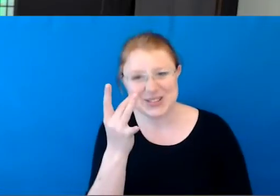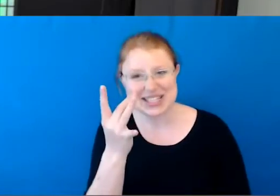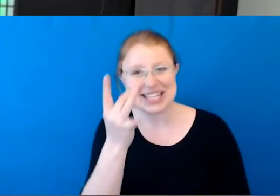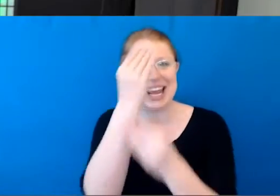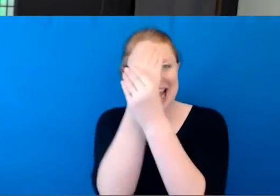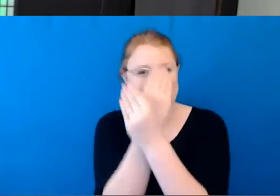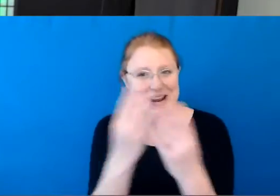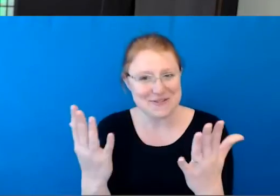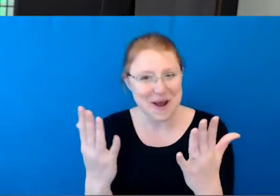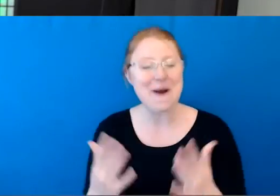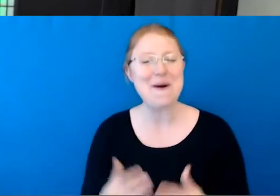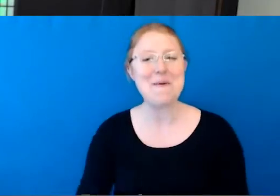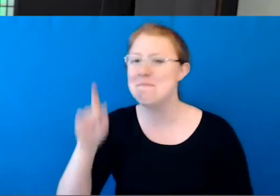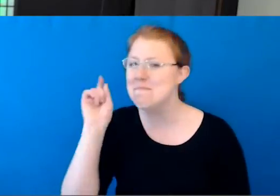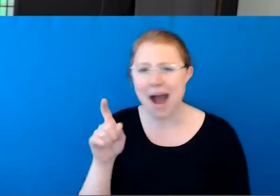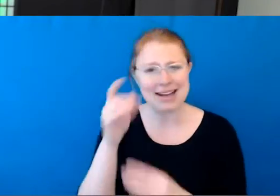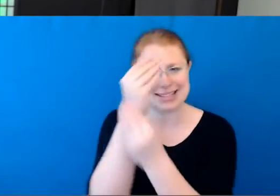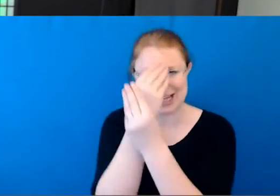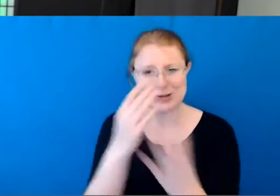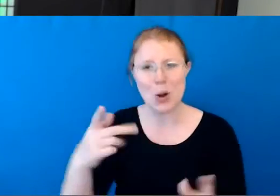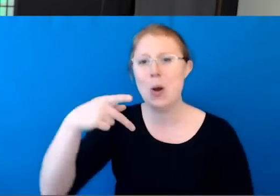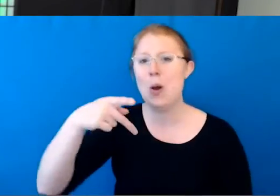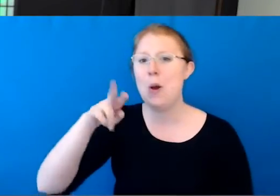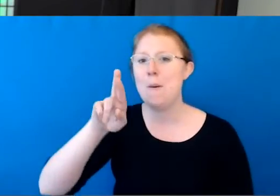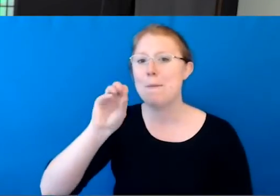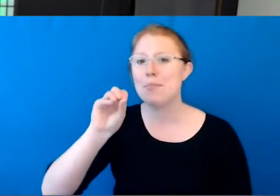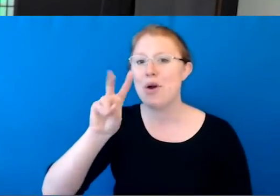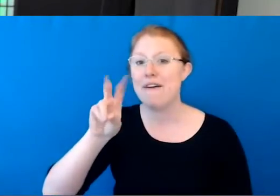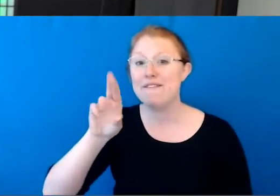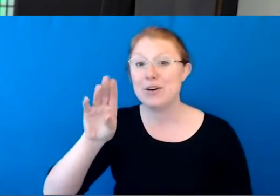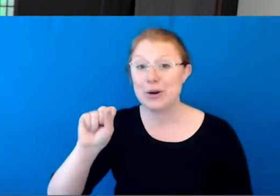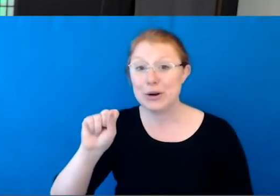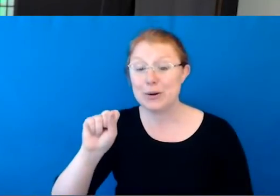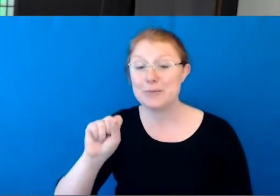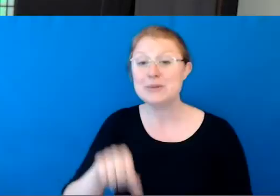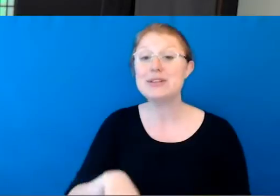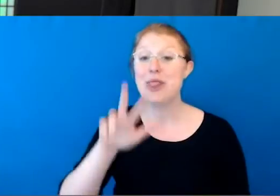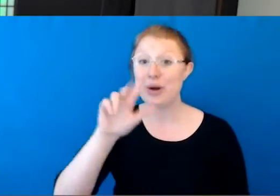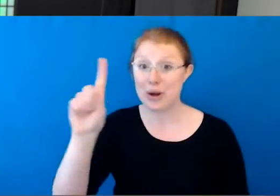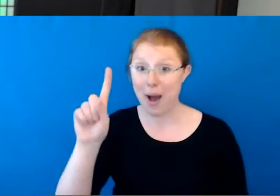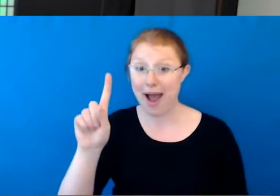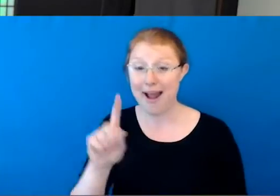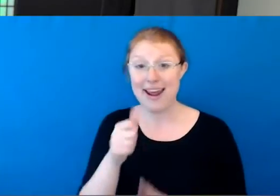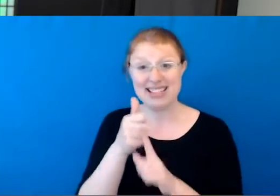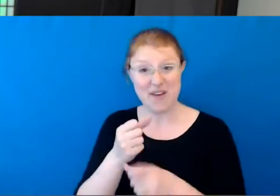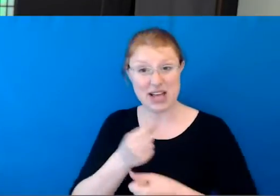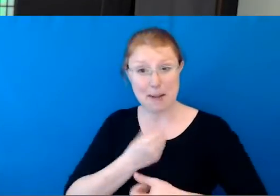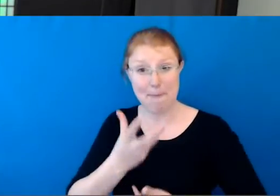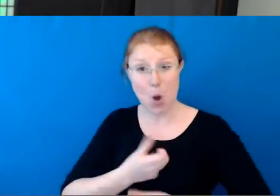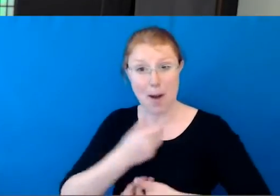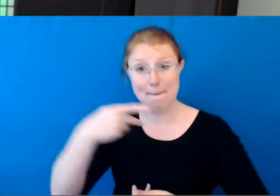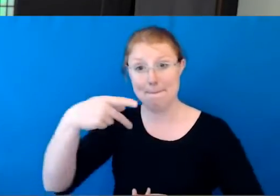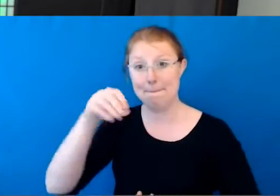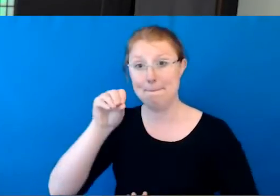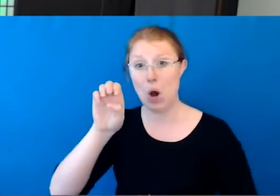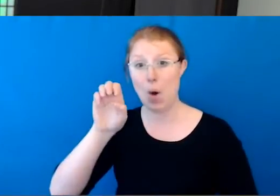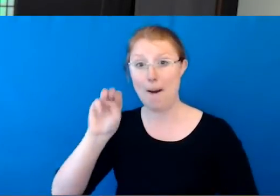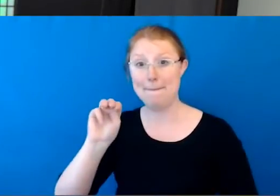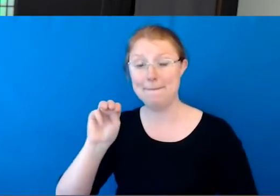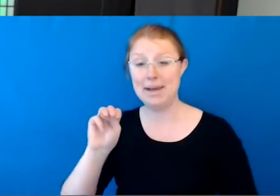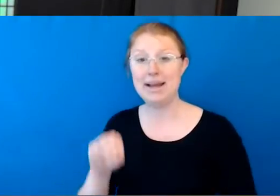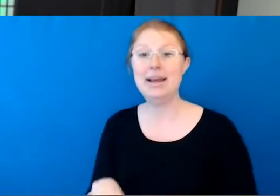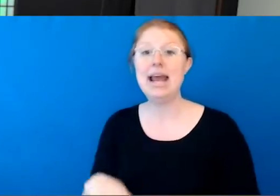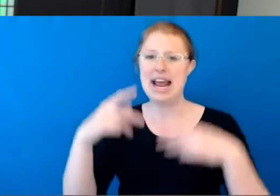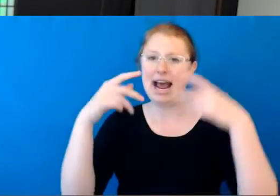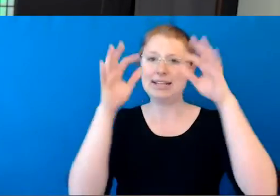that Proverbs 31 is an acrostic poem. When you read it, it's kind of written like a poem. It's like in 2